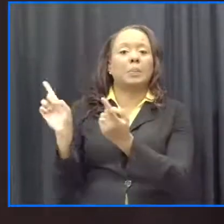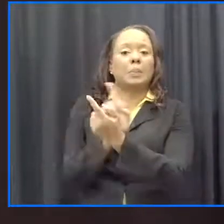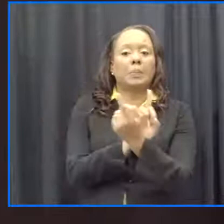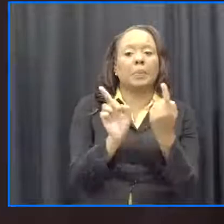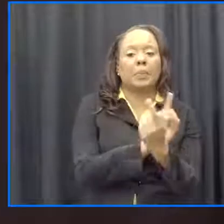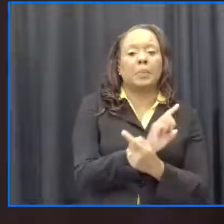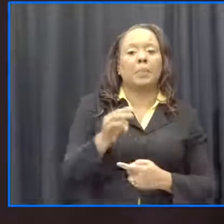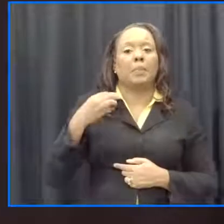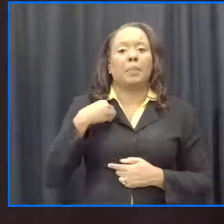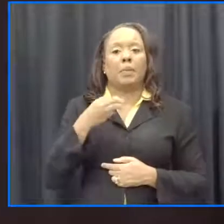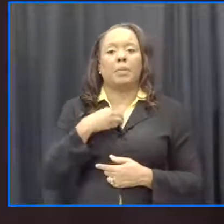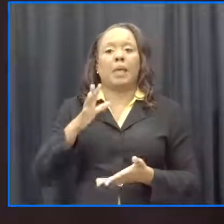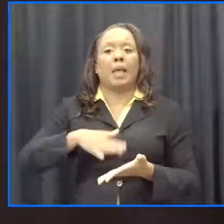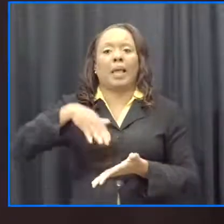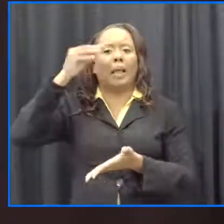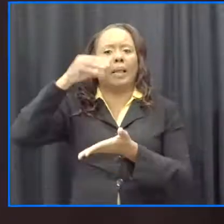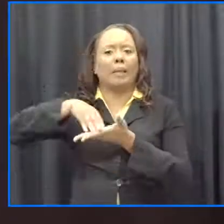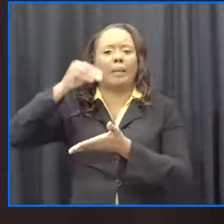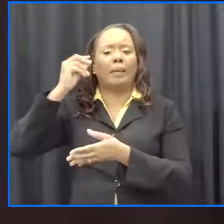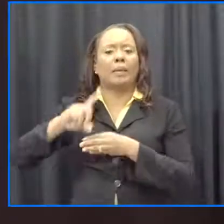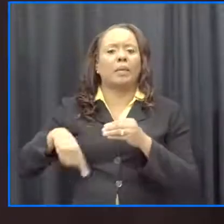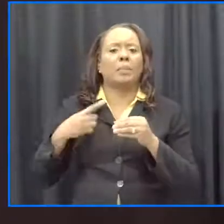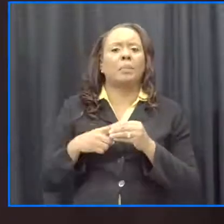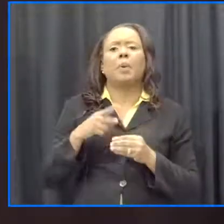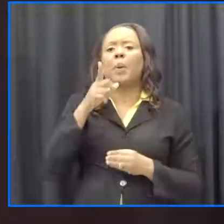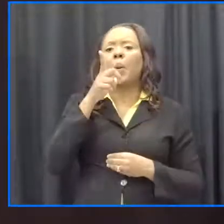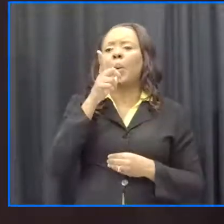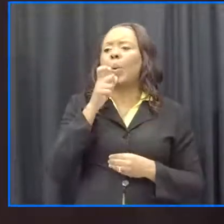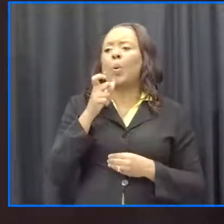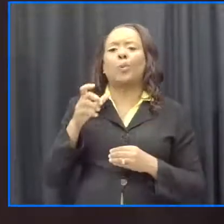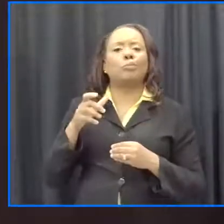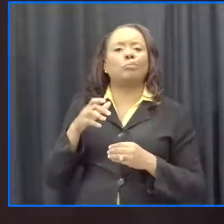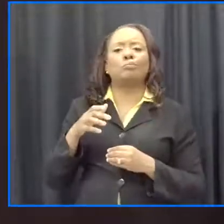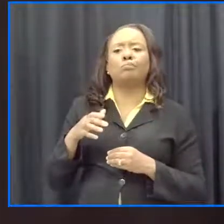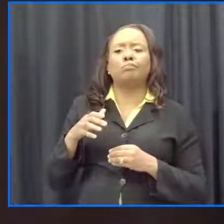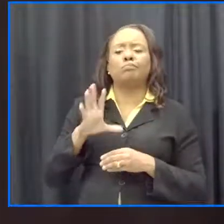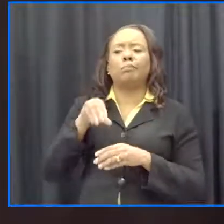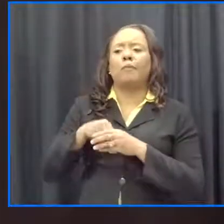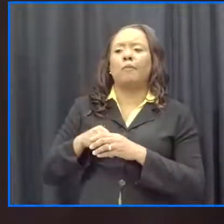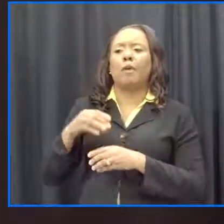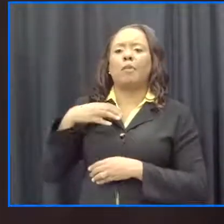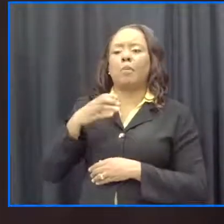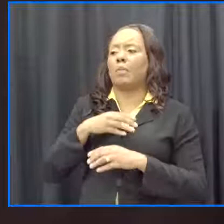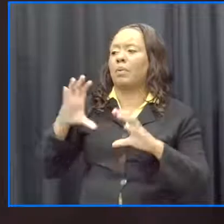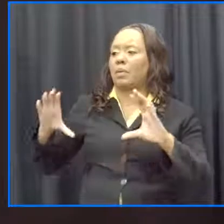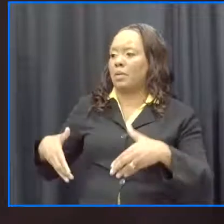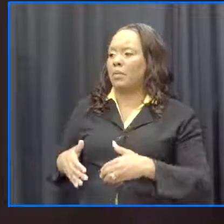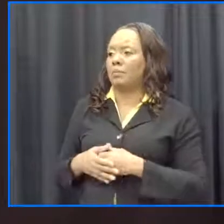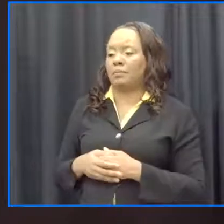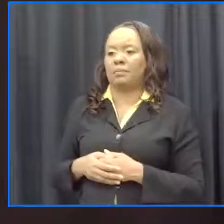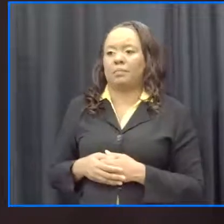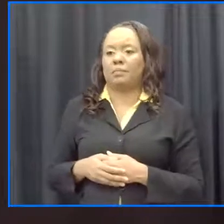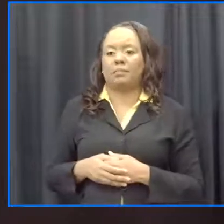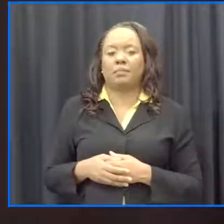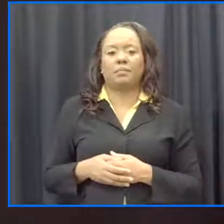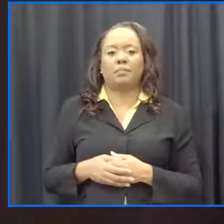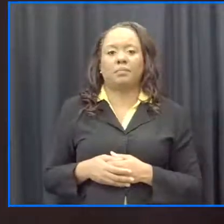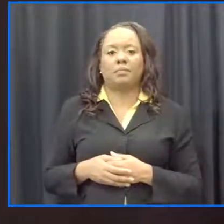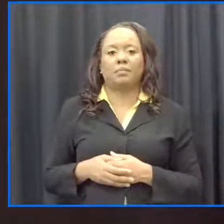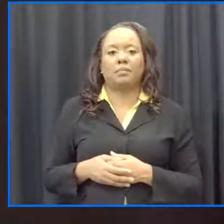members and to learn a little bit about this distinguished group of persons. The task of presenting